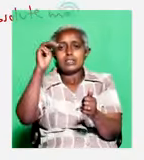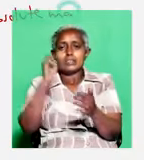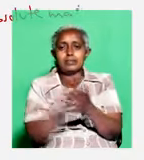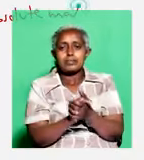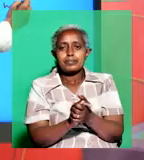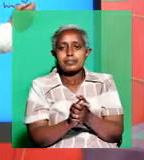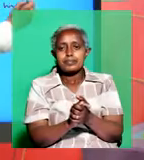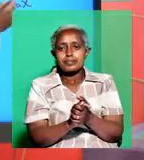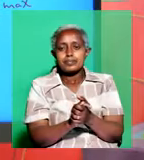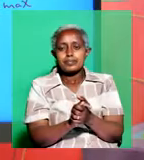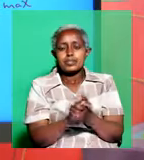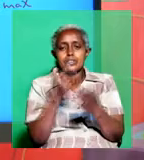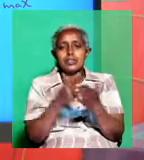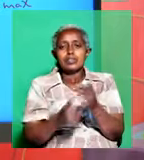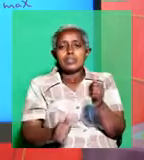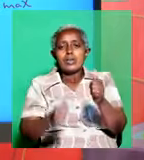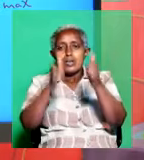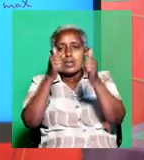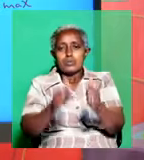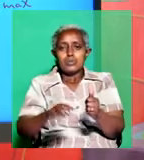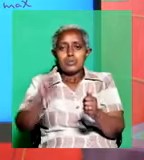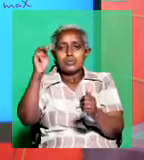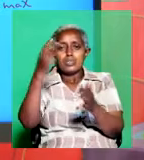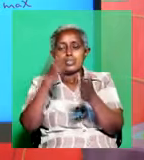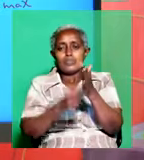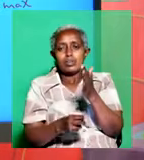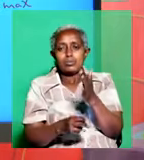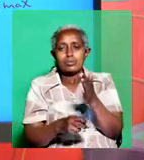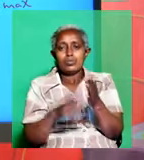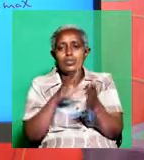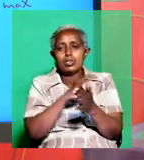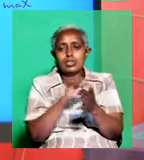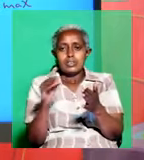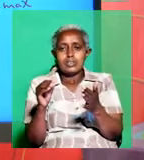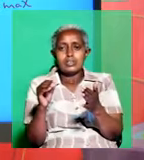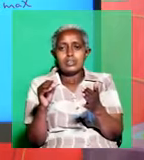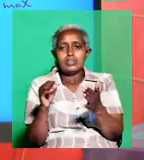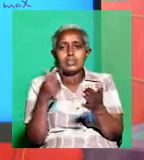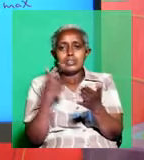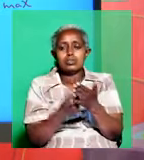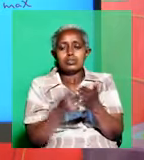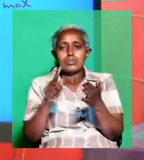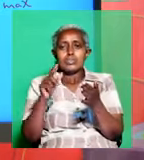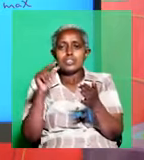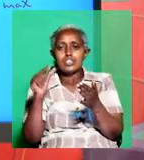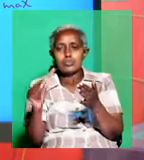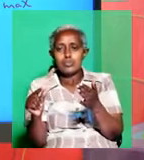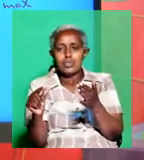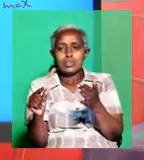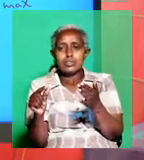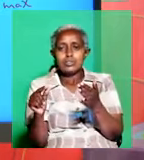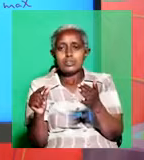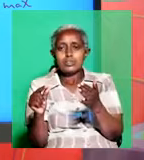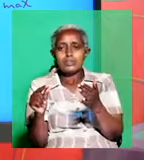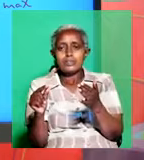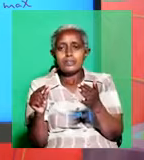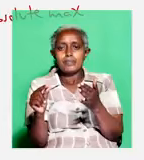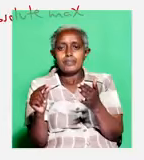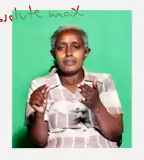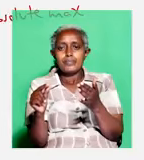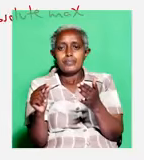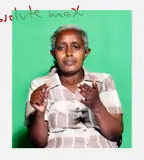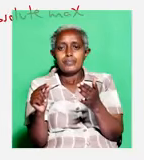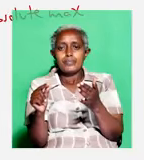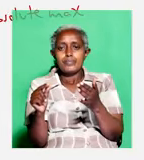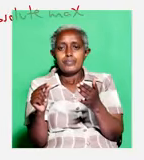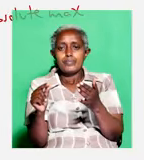max. This absolute maximum value. And this one is the smallest.